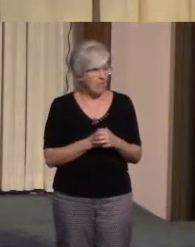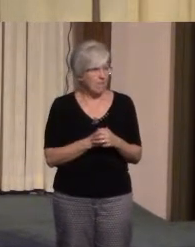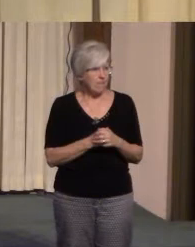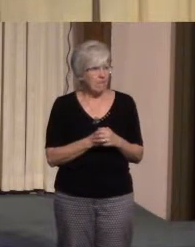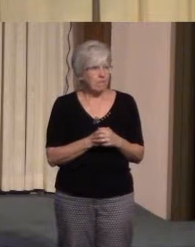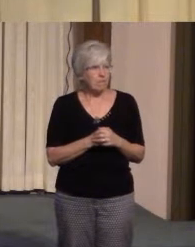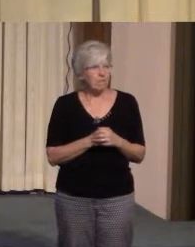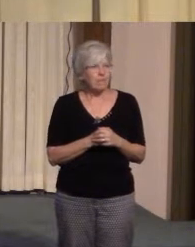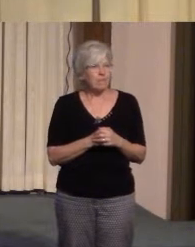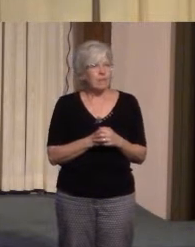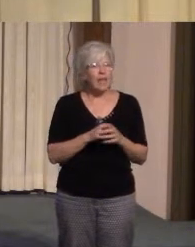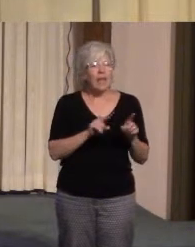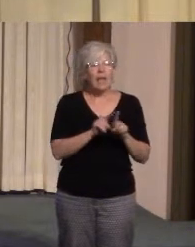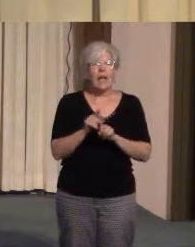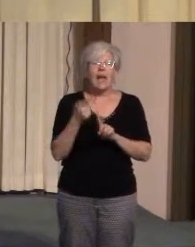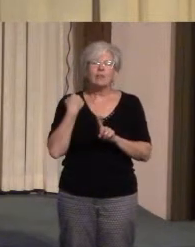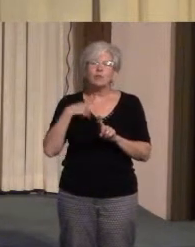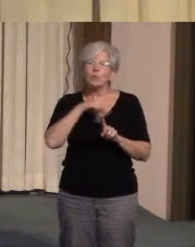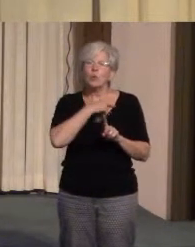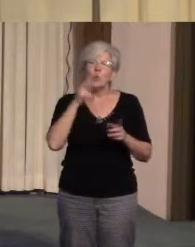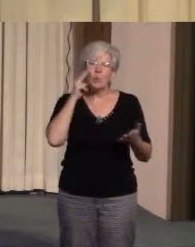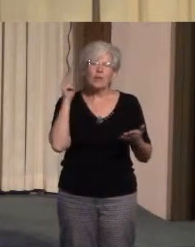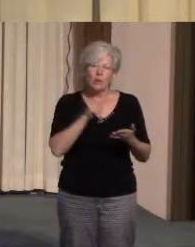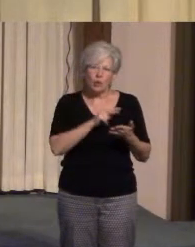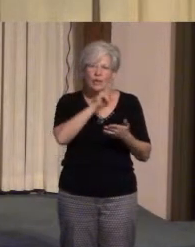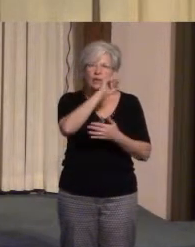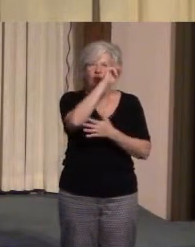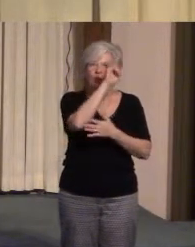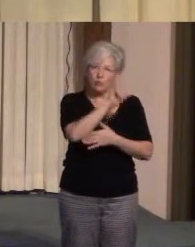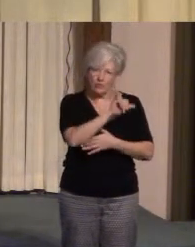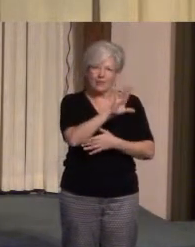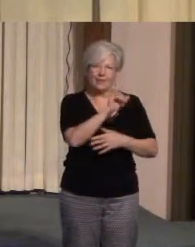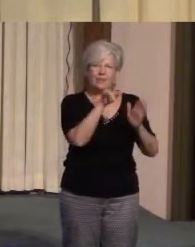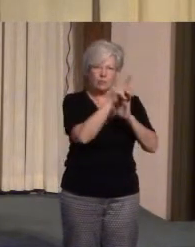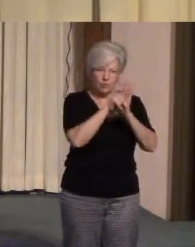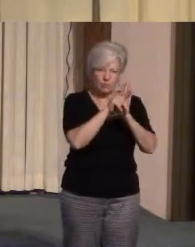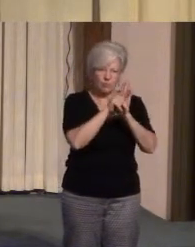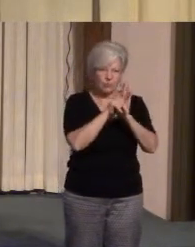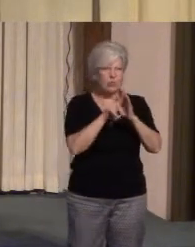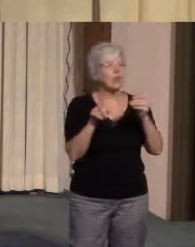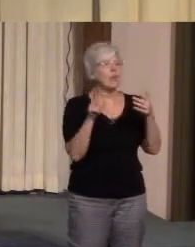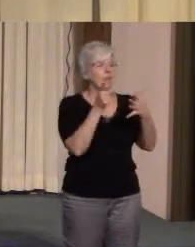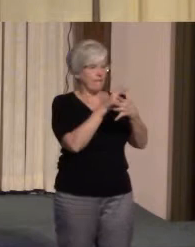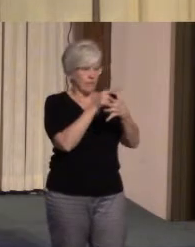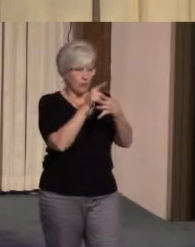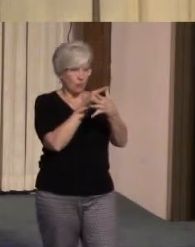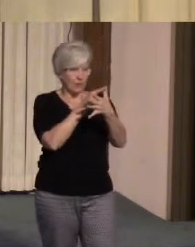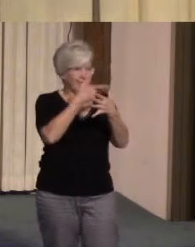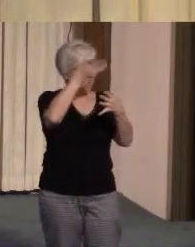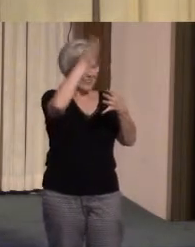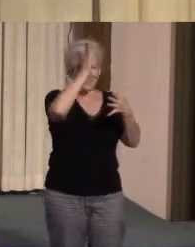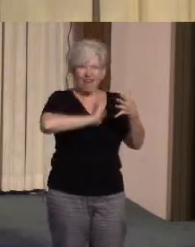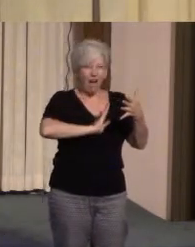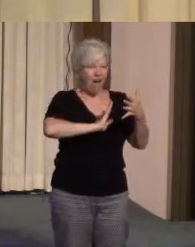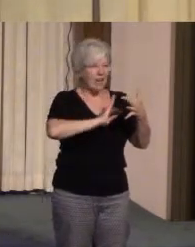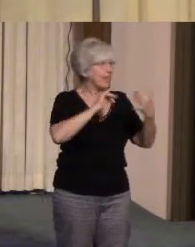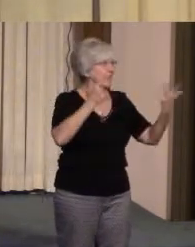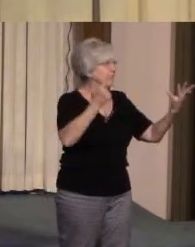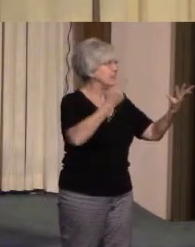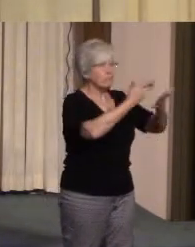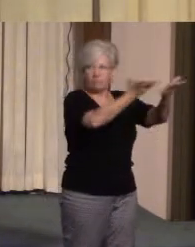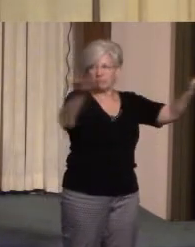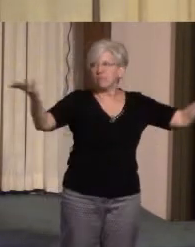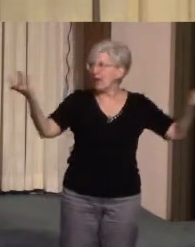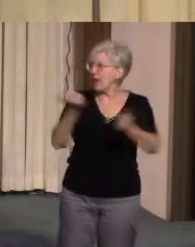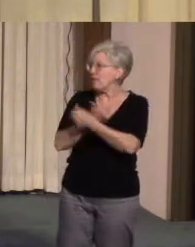So, as we look at unity's principles, the first one is that, all things are God. God is everywhere. The